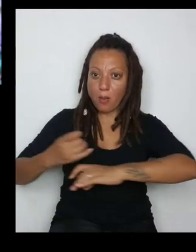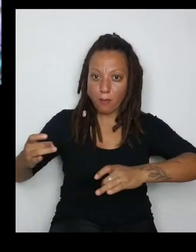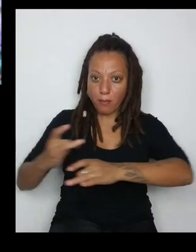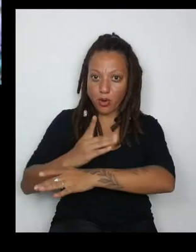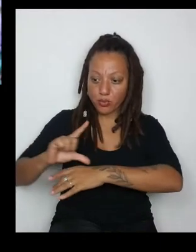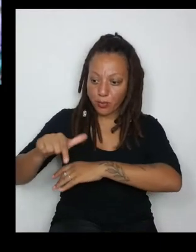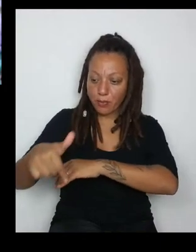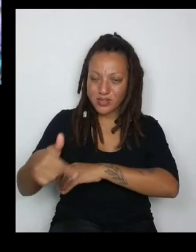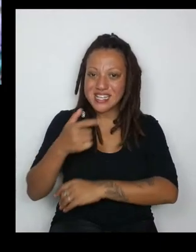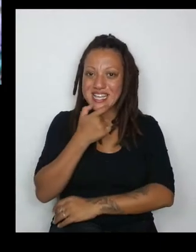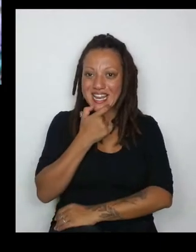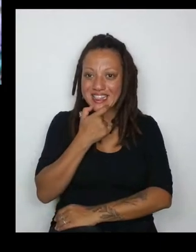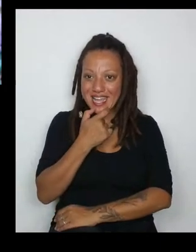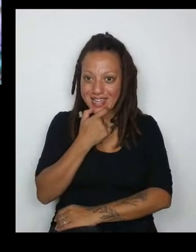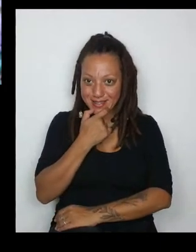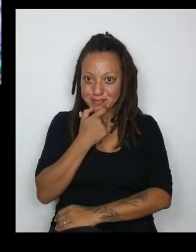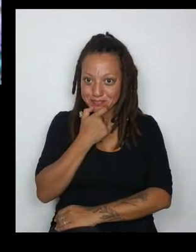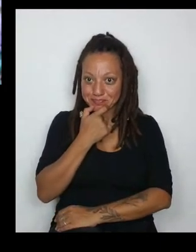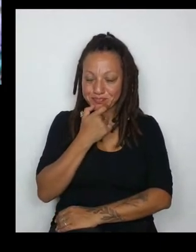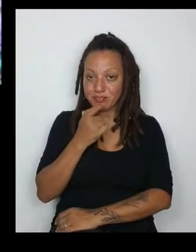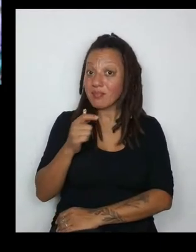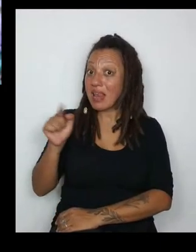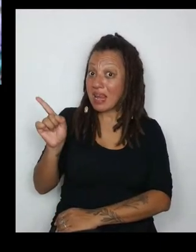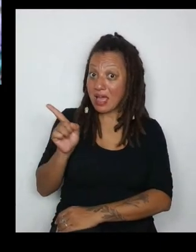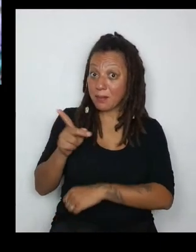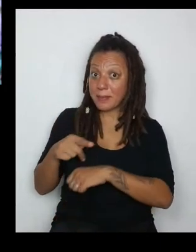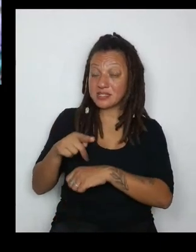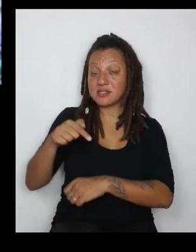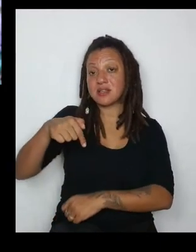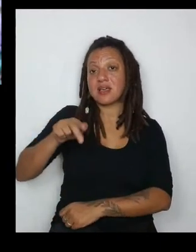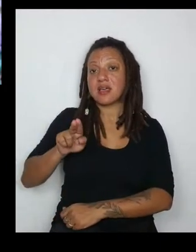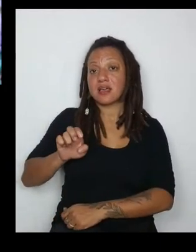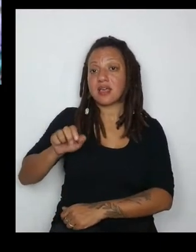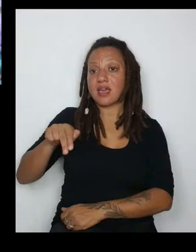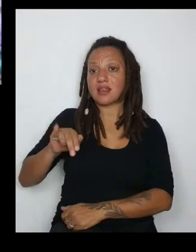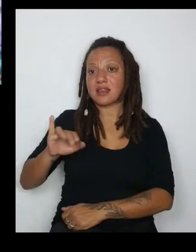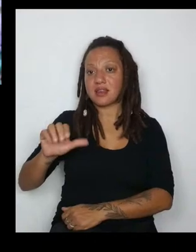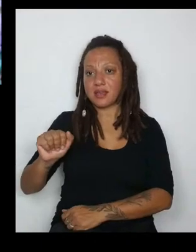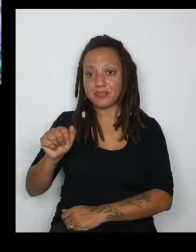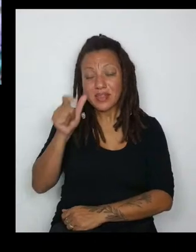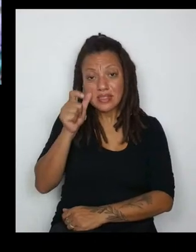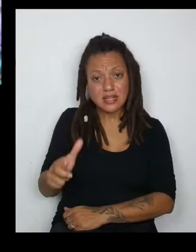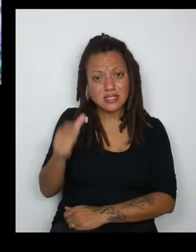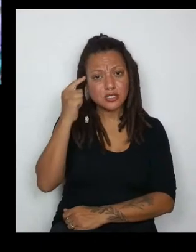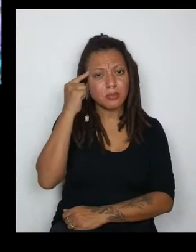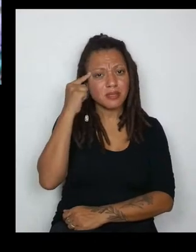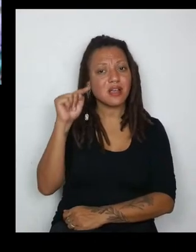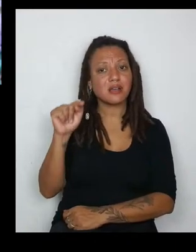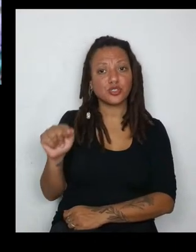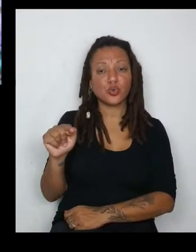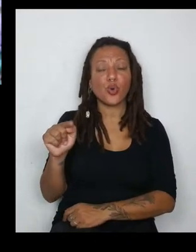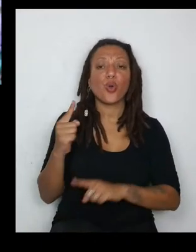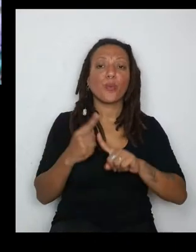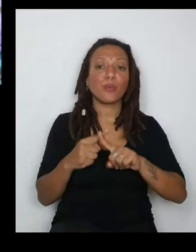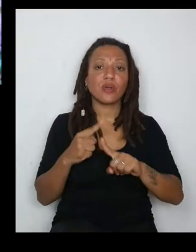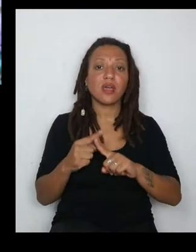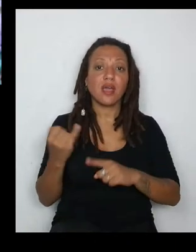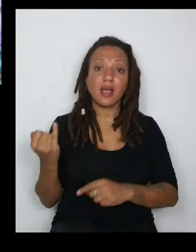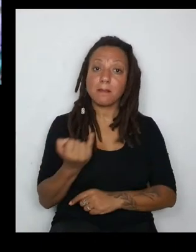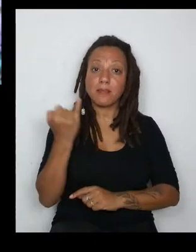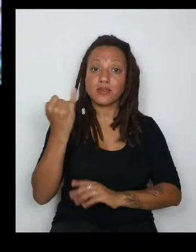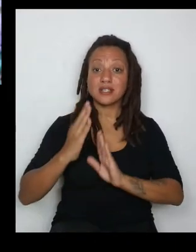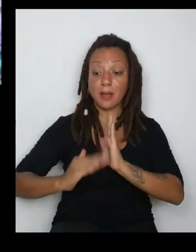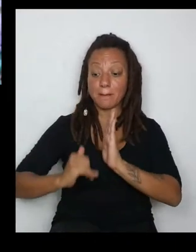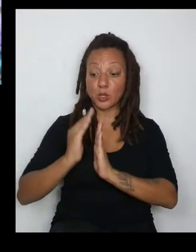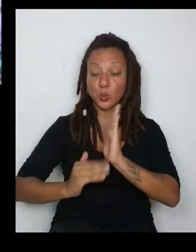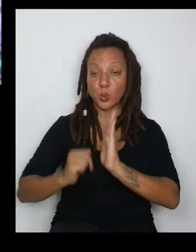think about uh his the role of painting now this is a huge monumental painting which is um got